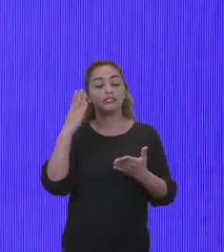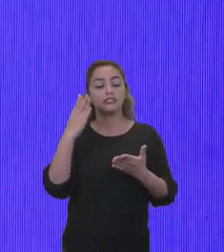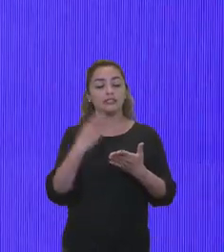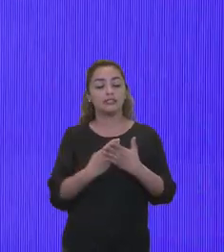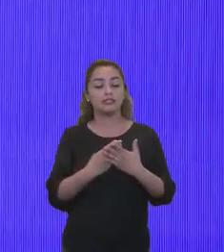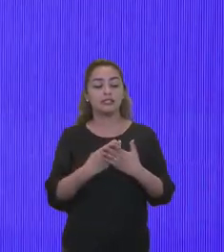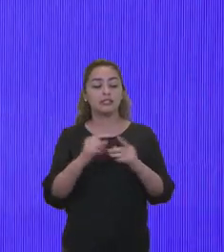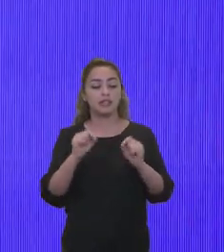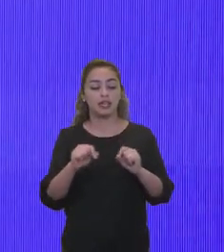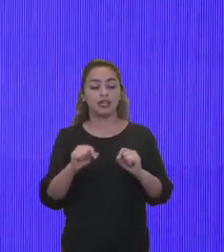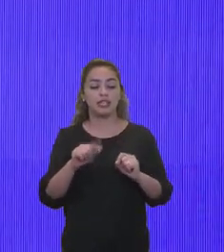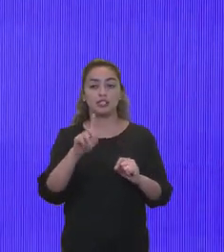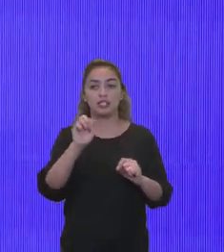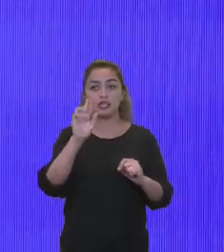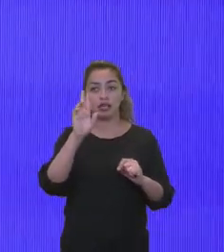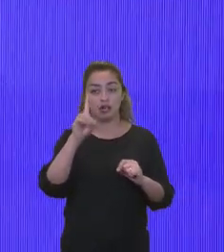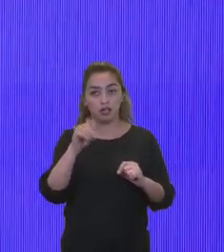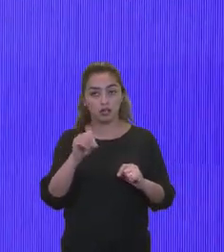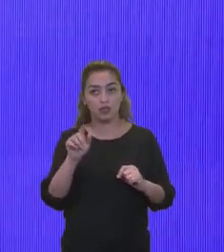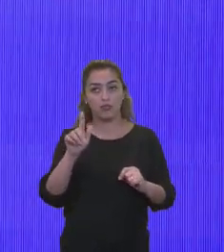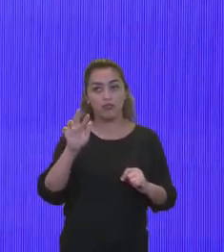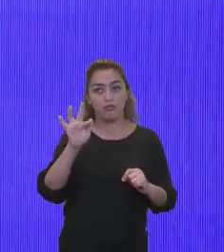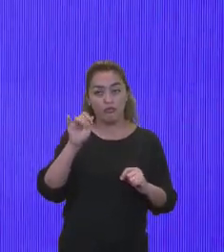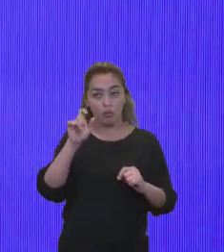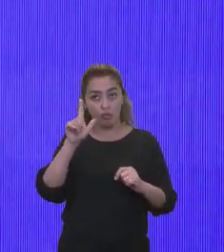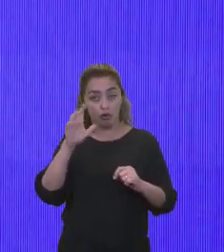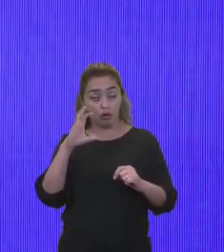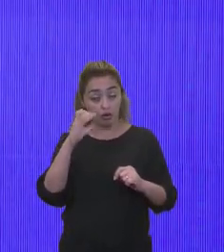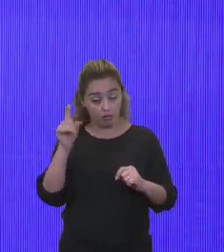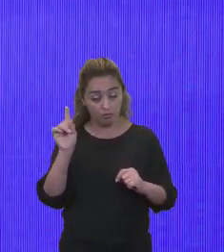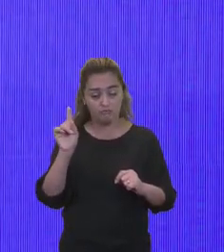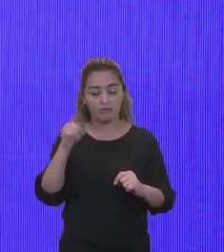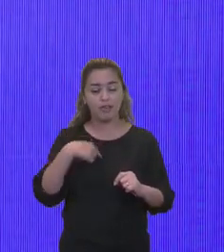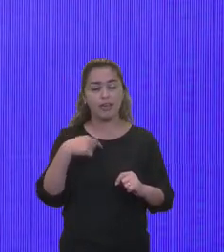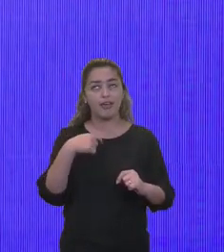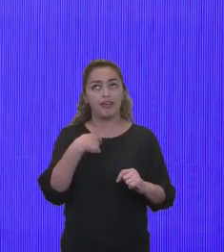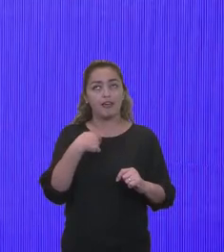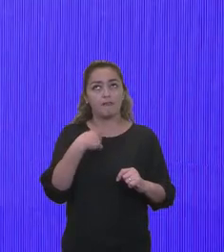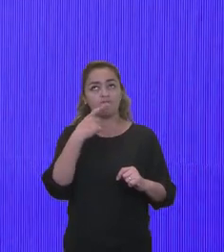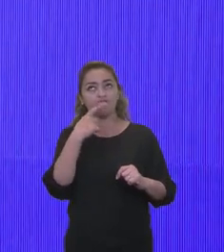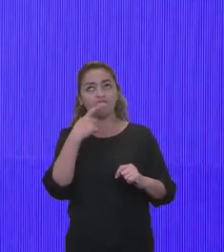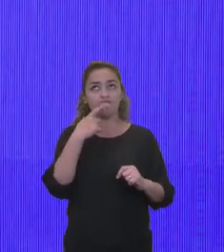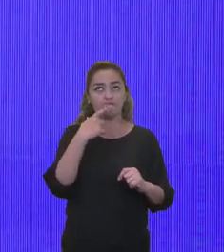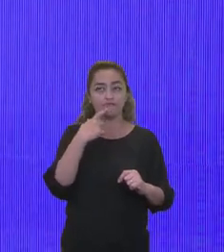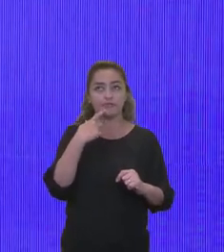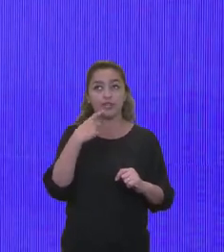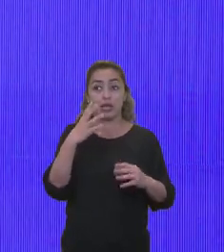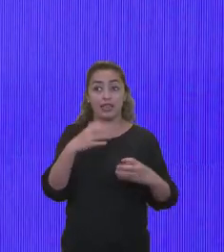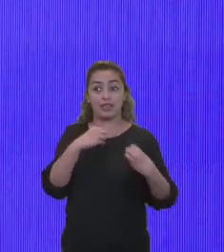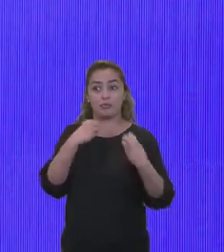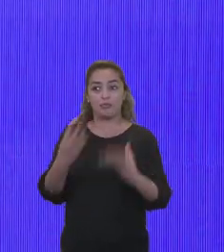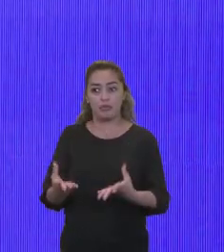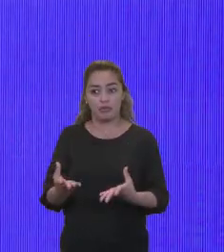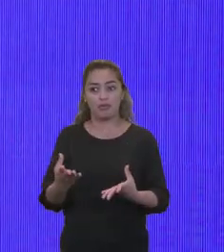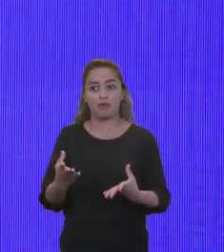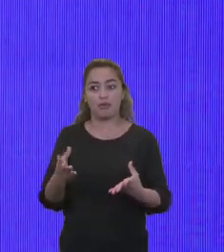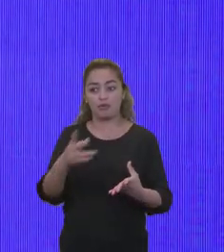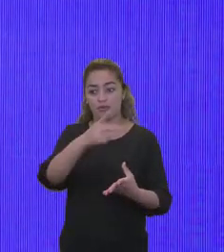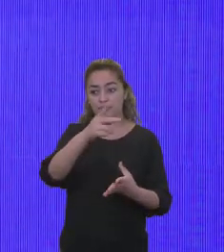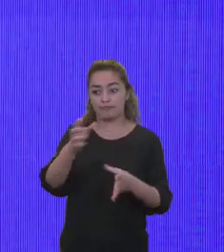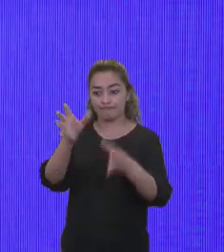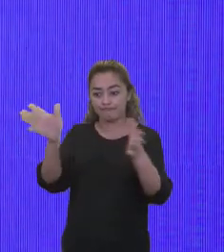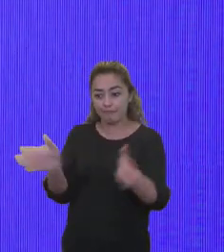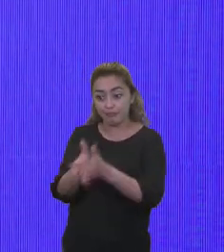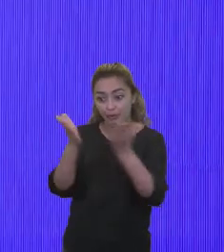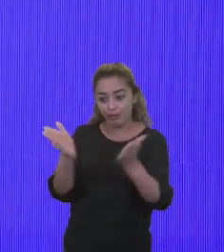lot in Gerando Falcões is that we have to deliver the best to those people who are poor. When I